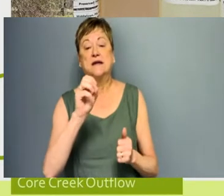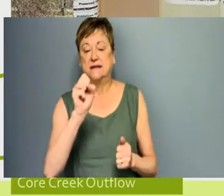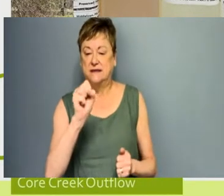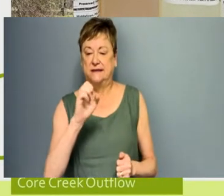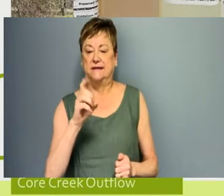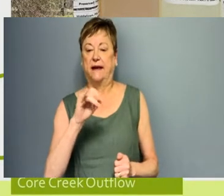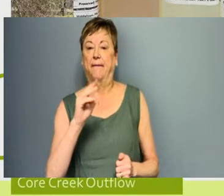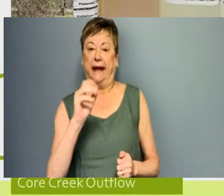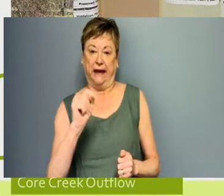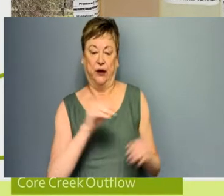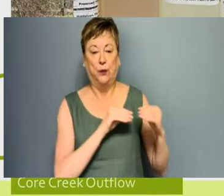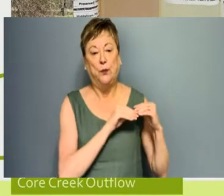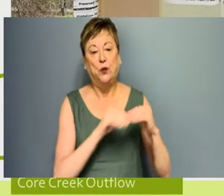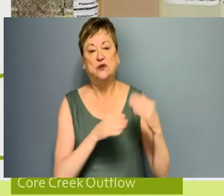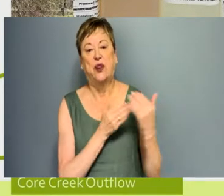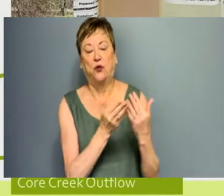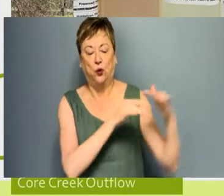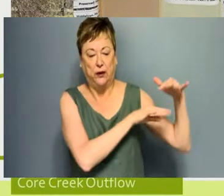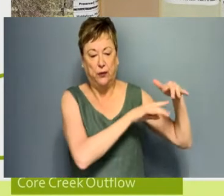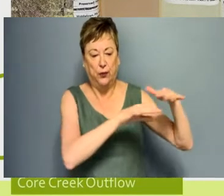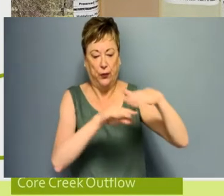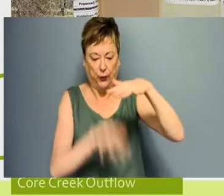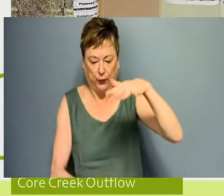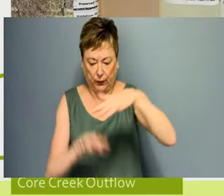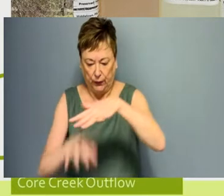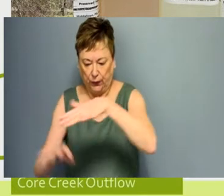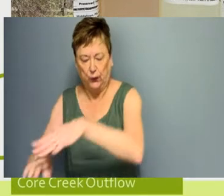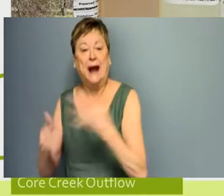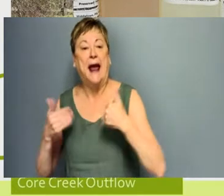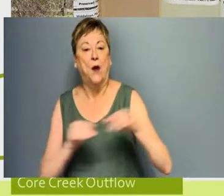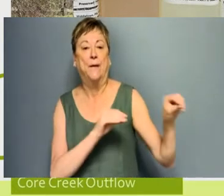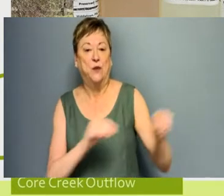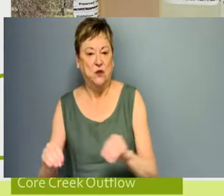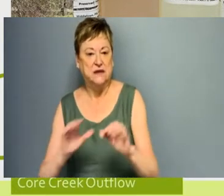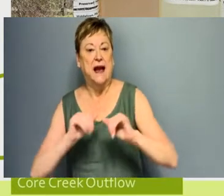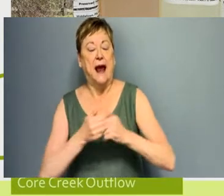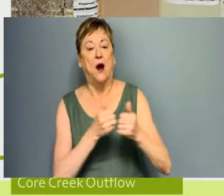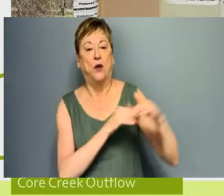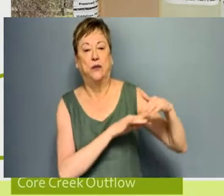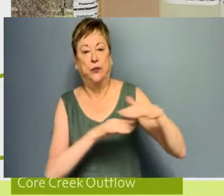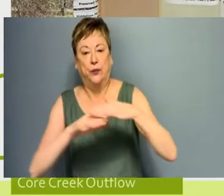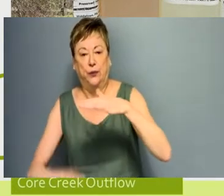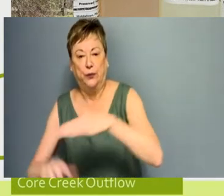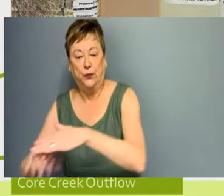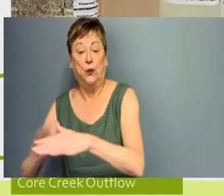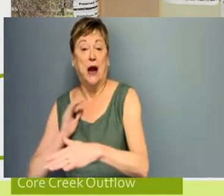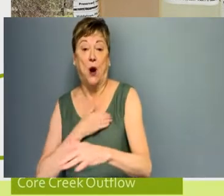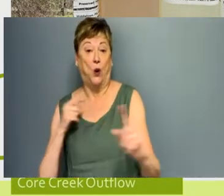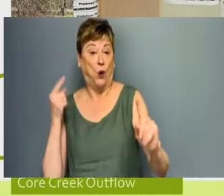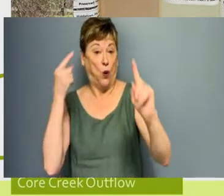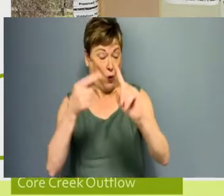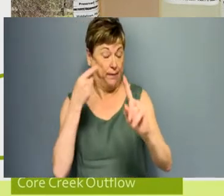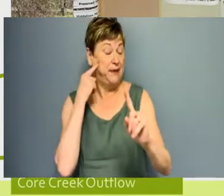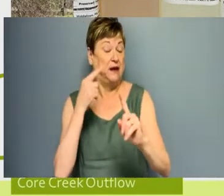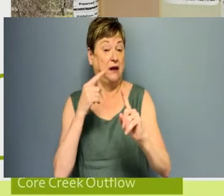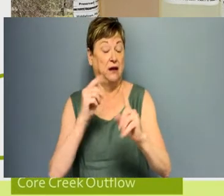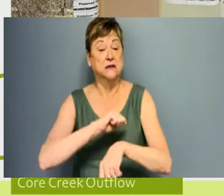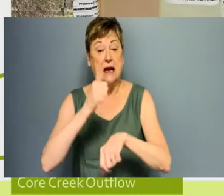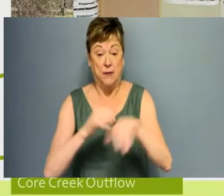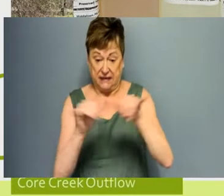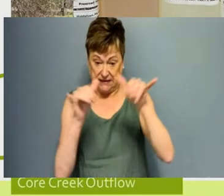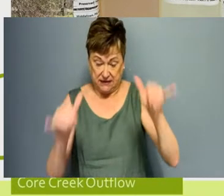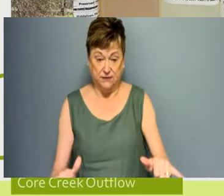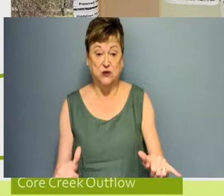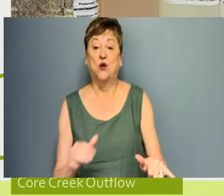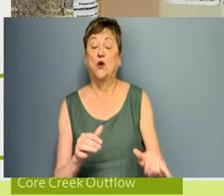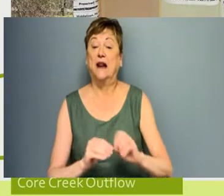out of the system. Our goal would be to create a system that has much clearer water entering it to begin